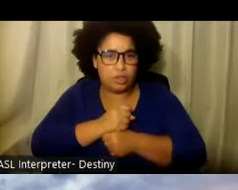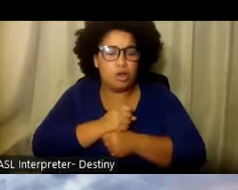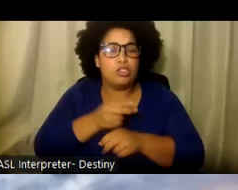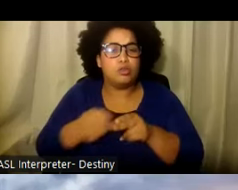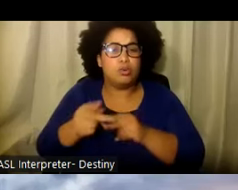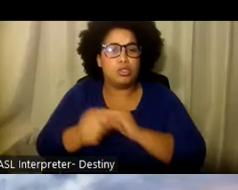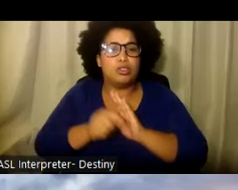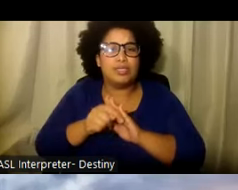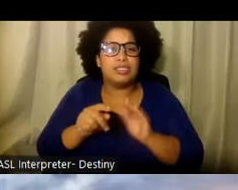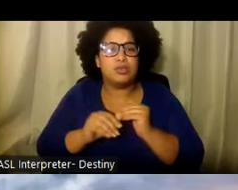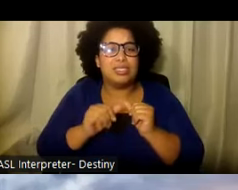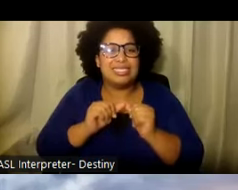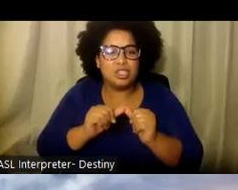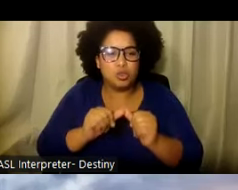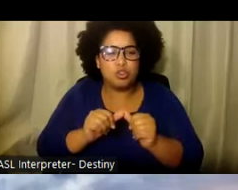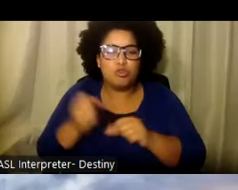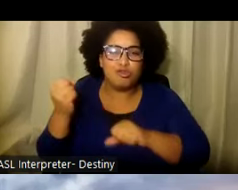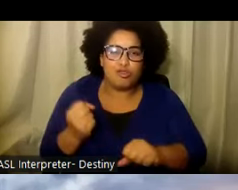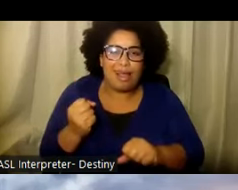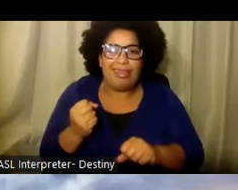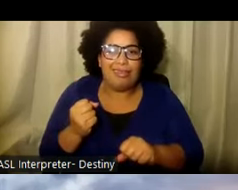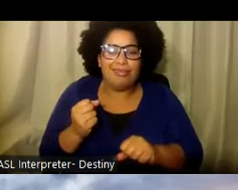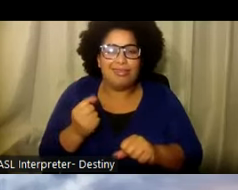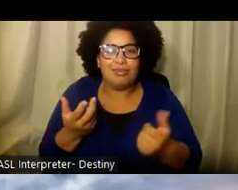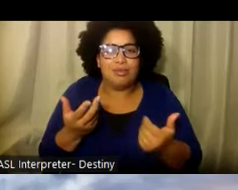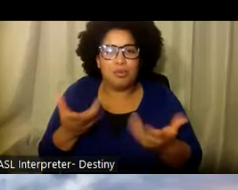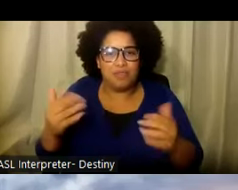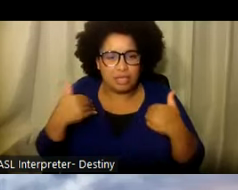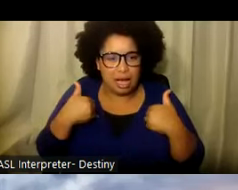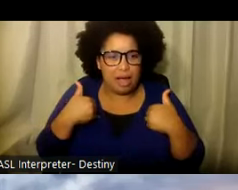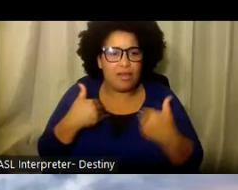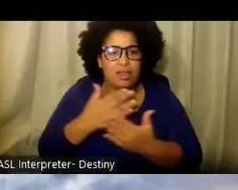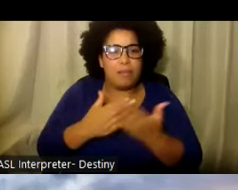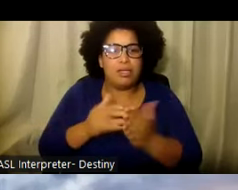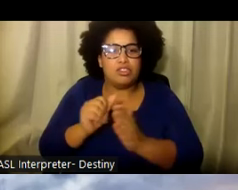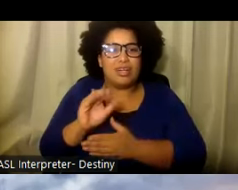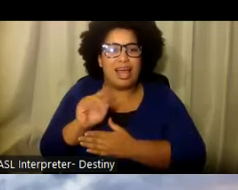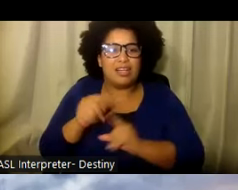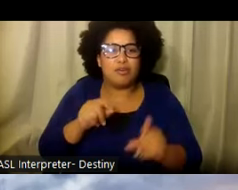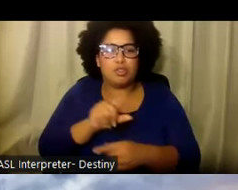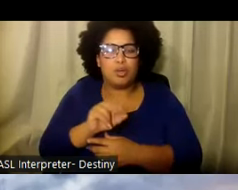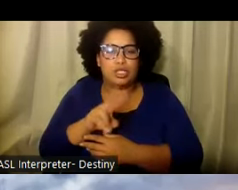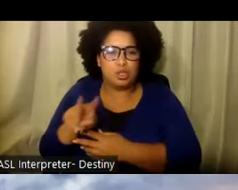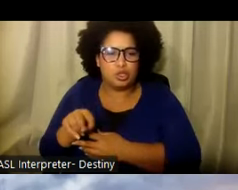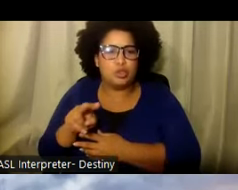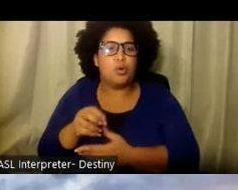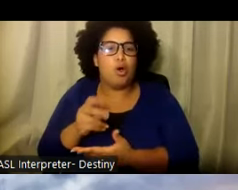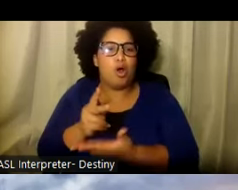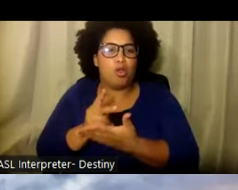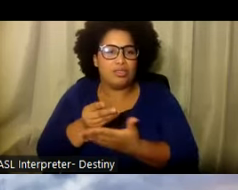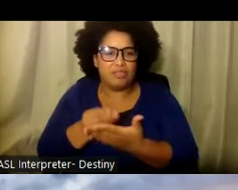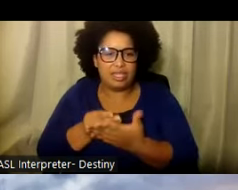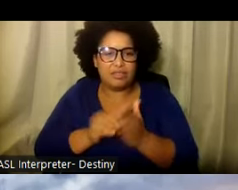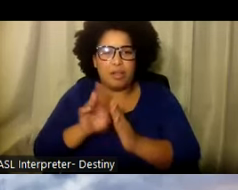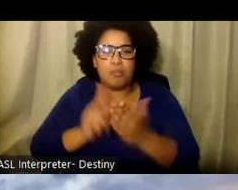to stabilize the workforce. The Budget Act of 2022 authorized funding to develop programs